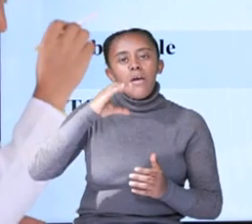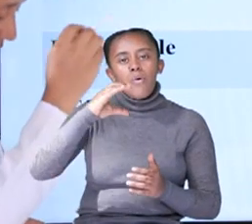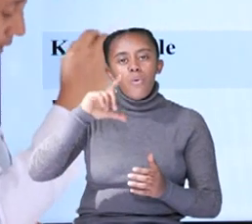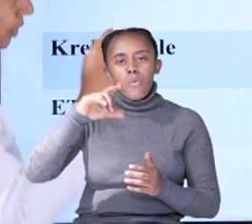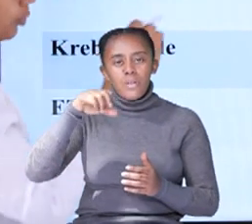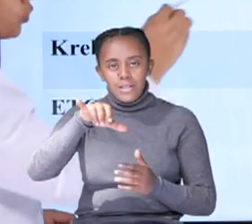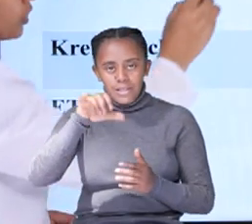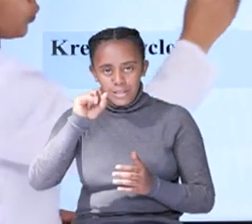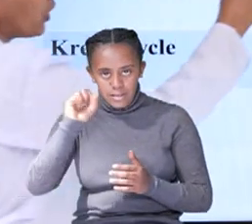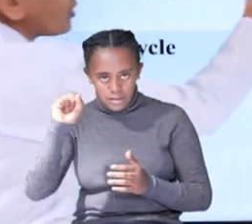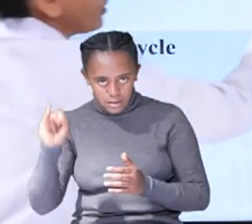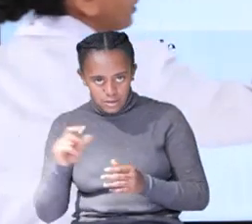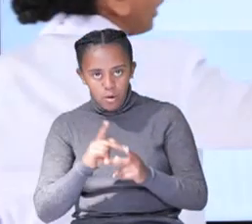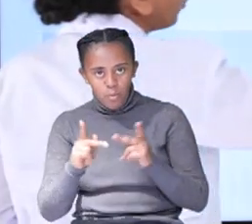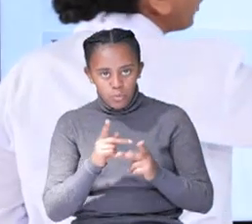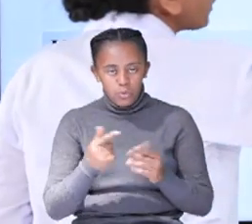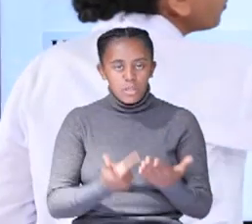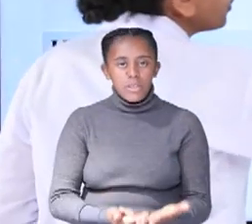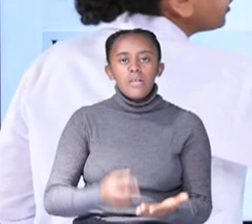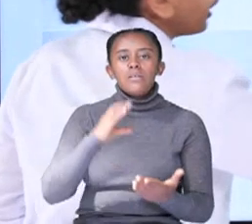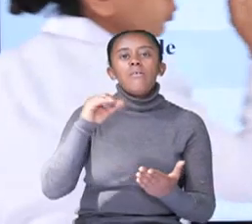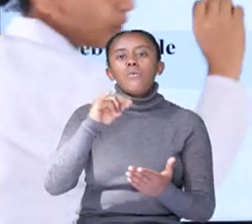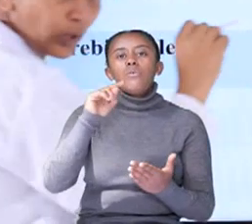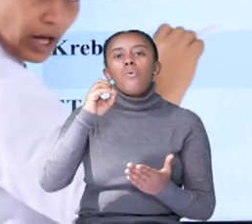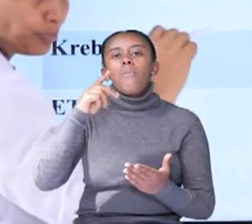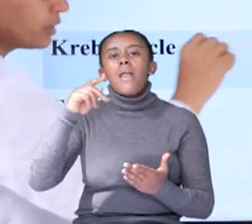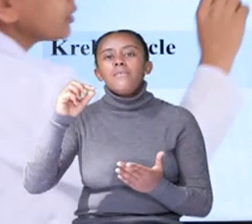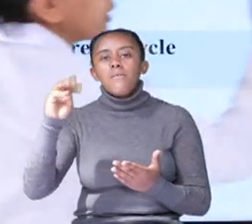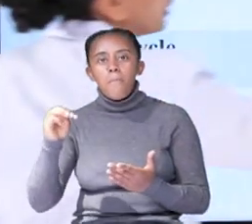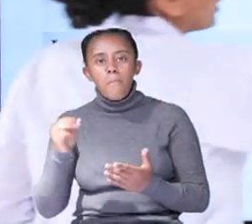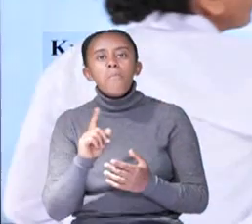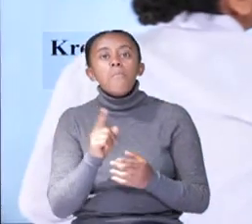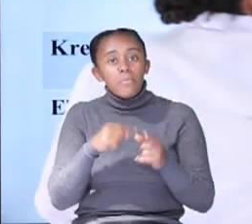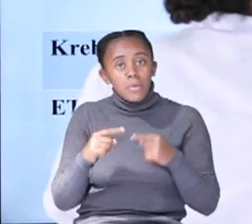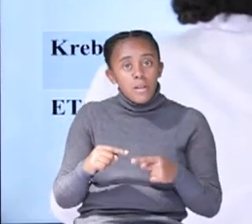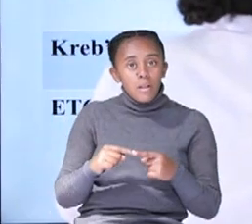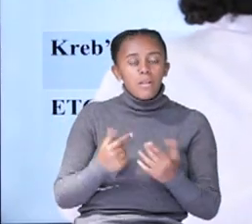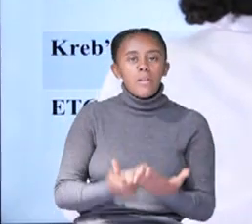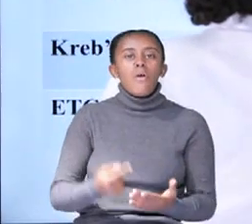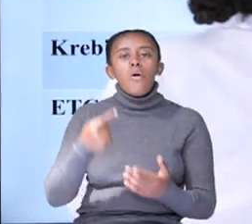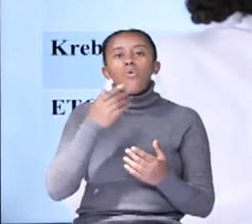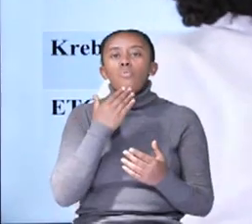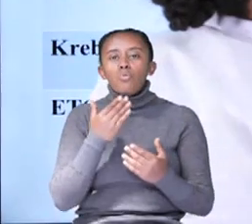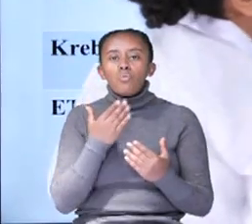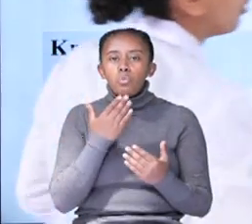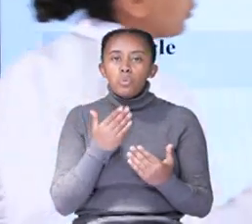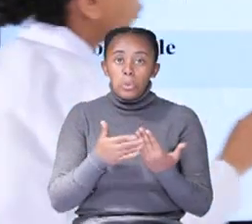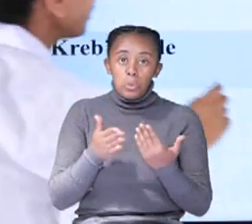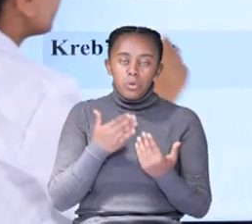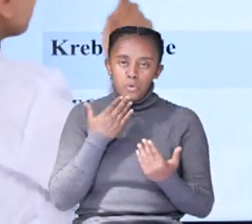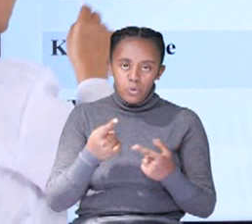as we said, the process occurs in the cytoplasm, and what will happen in glycolysis? Glucose will break